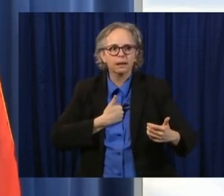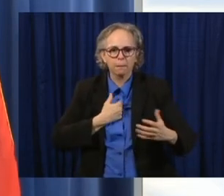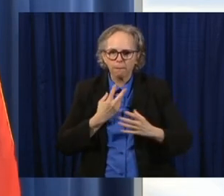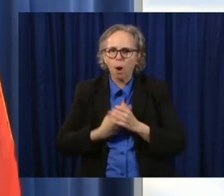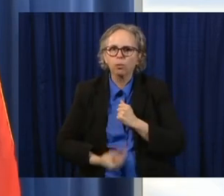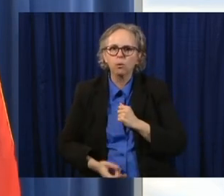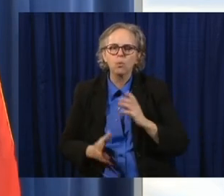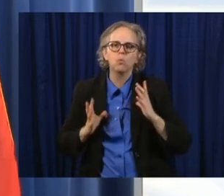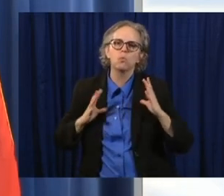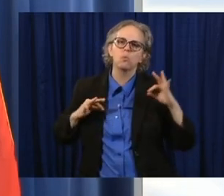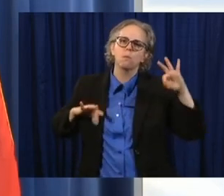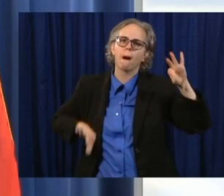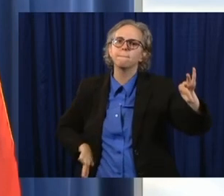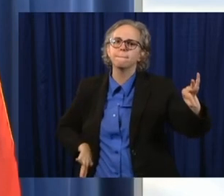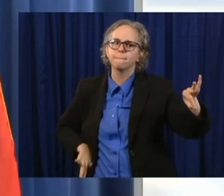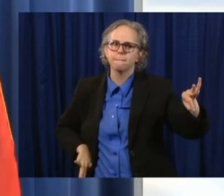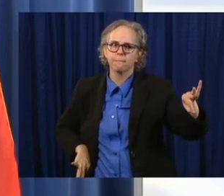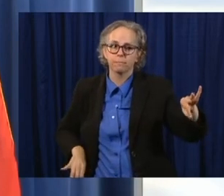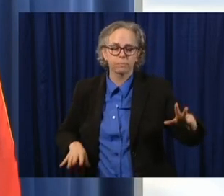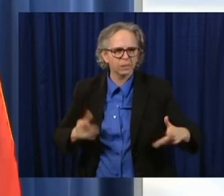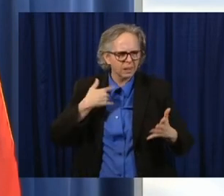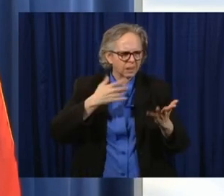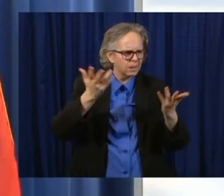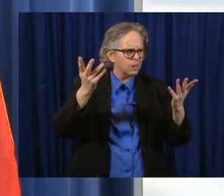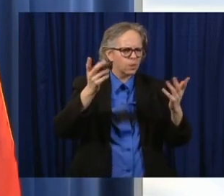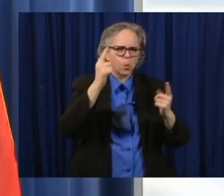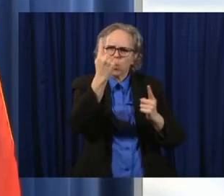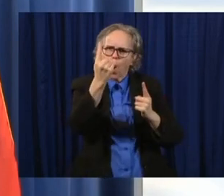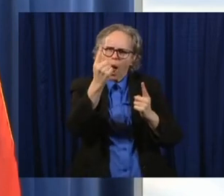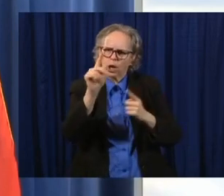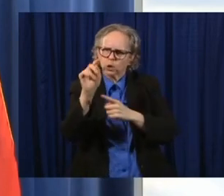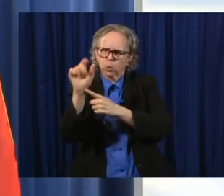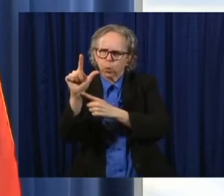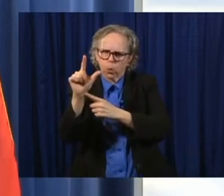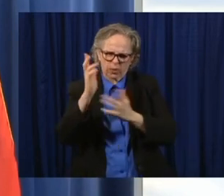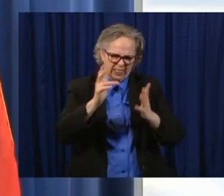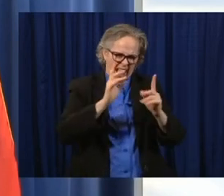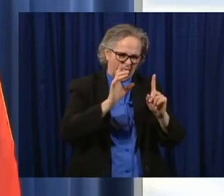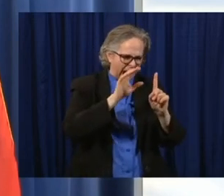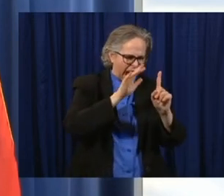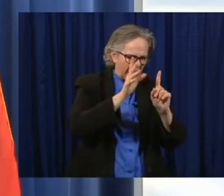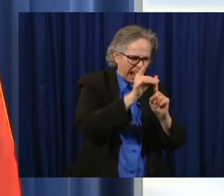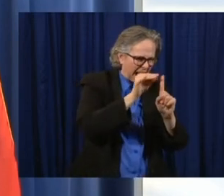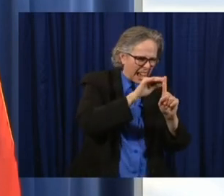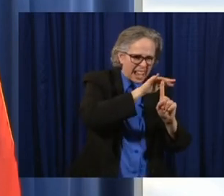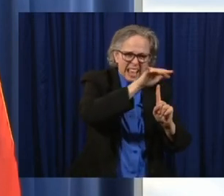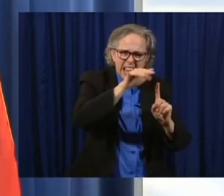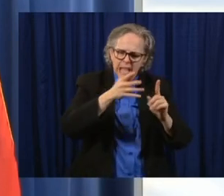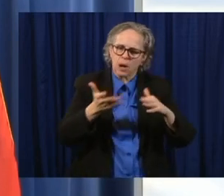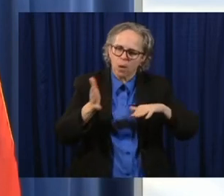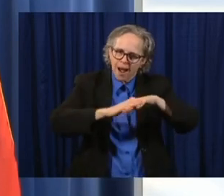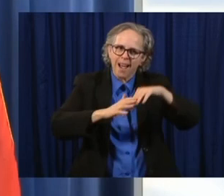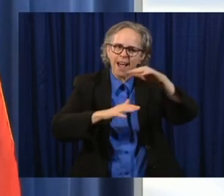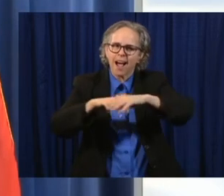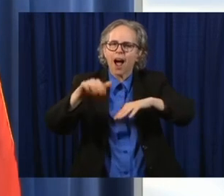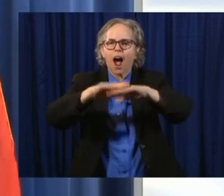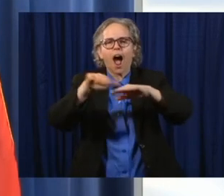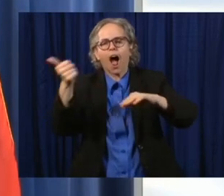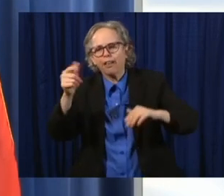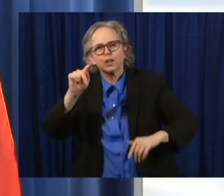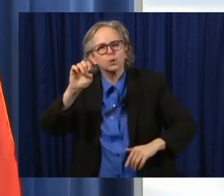Contact tracing is one tool. It works along with our other efforts, does not replace